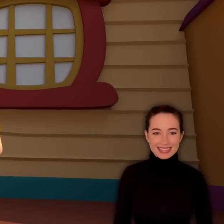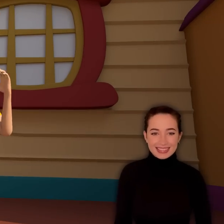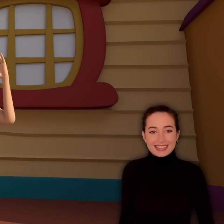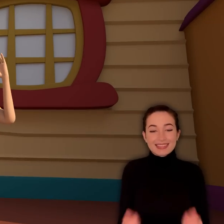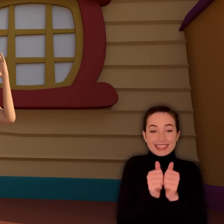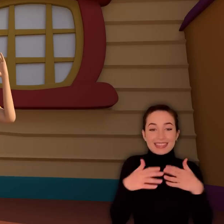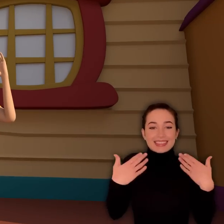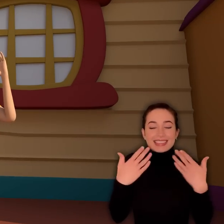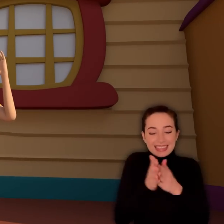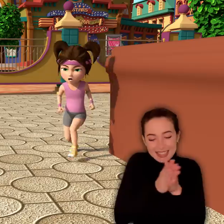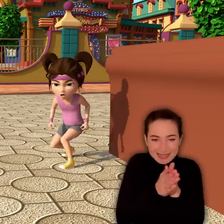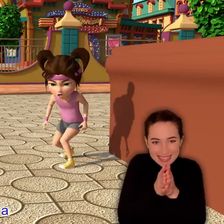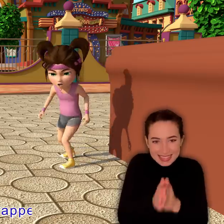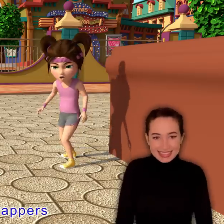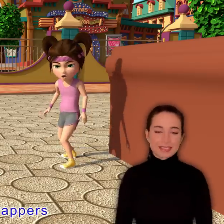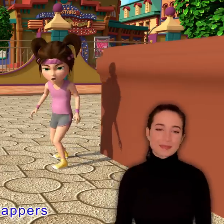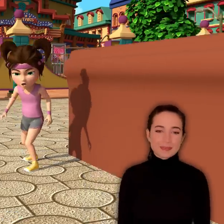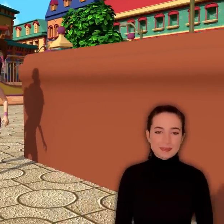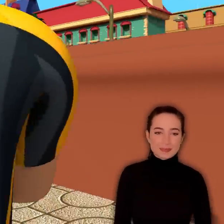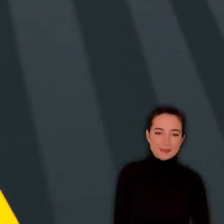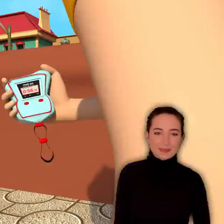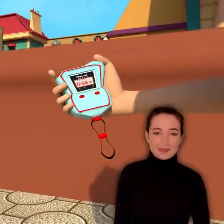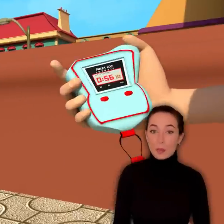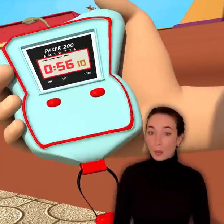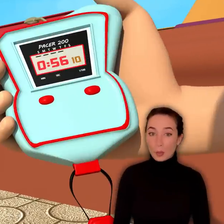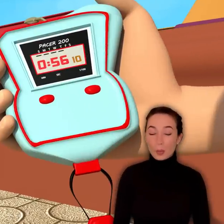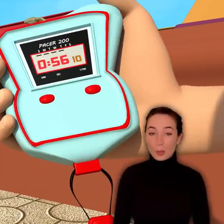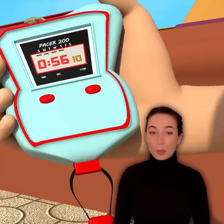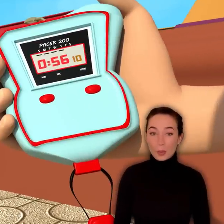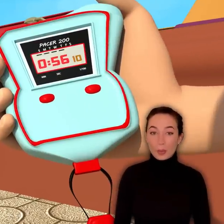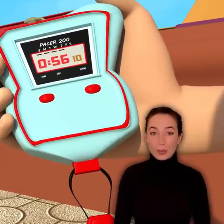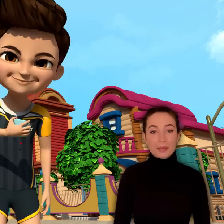the clouds with happiness and walls creepers